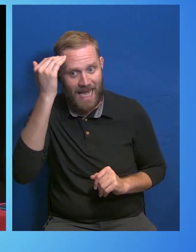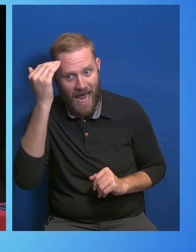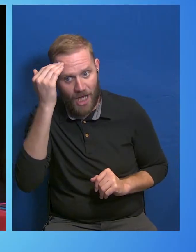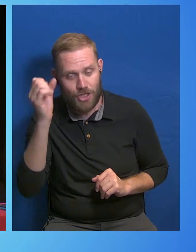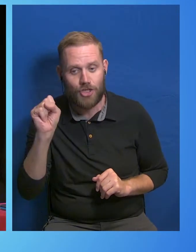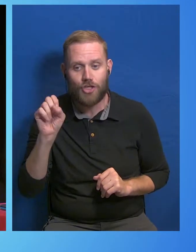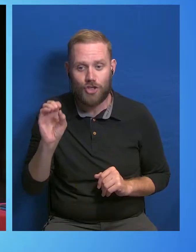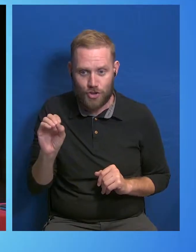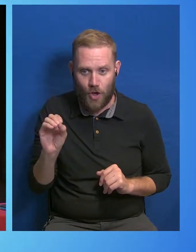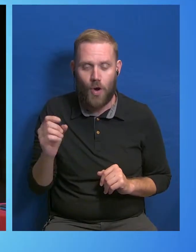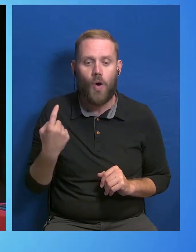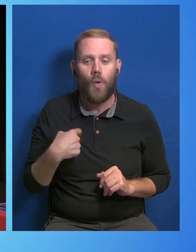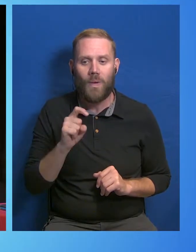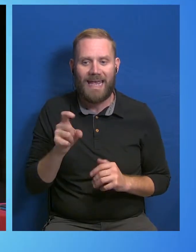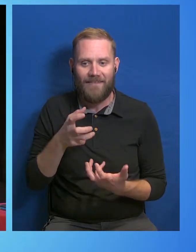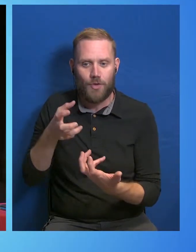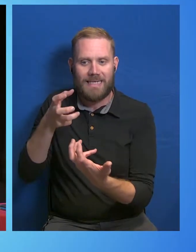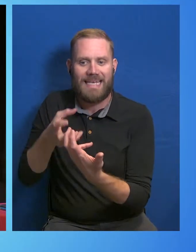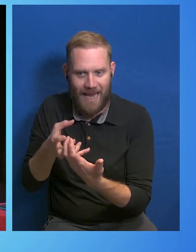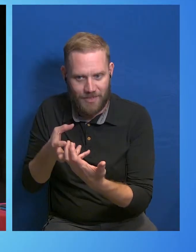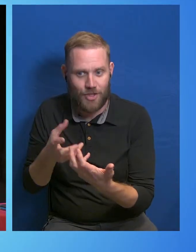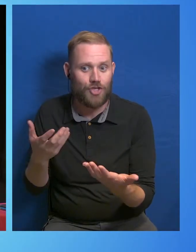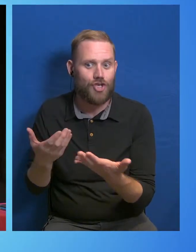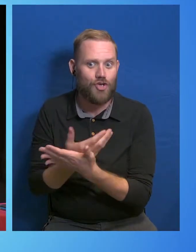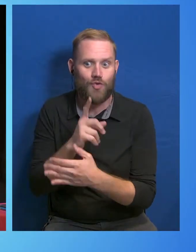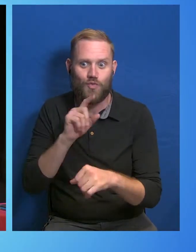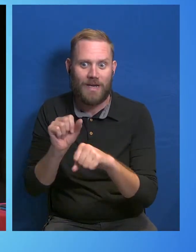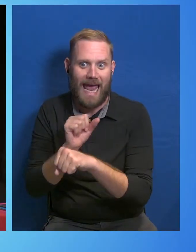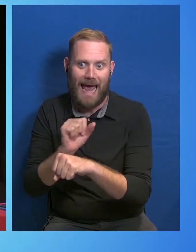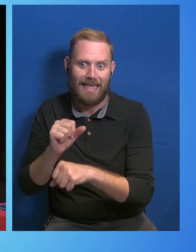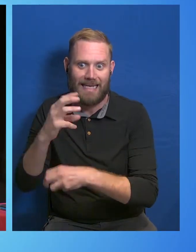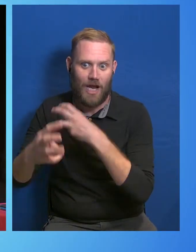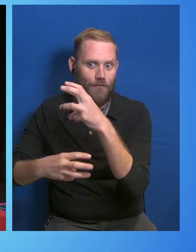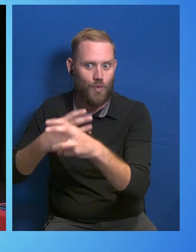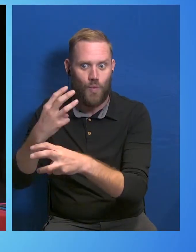have to adapt to the new reality